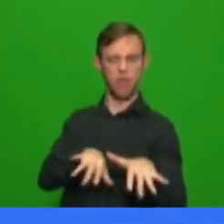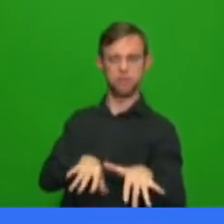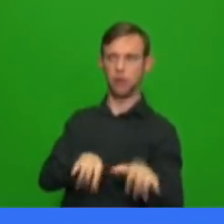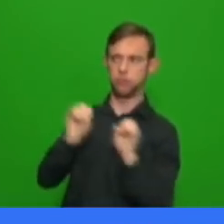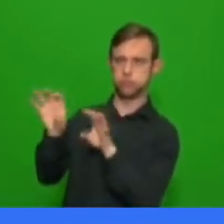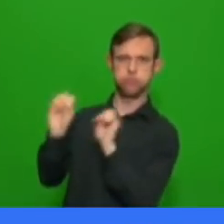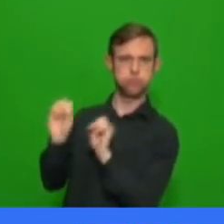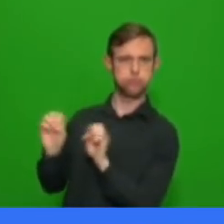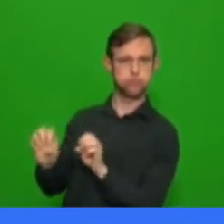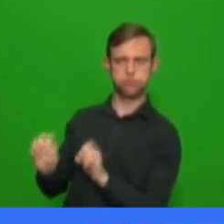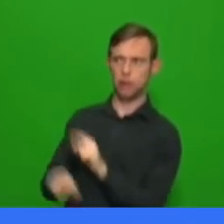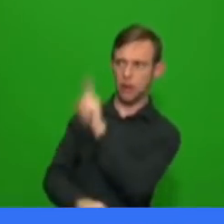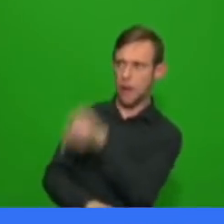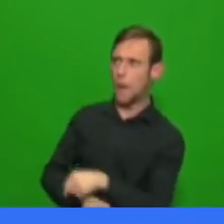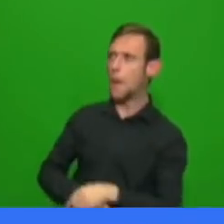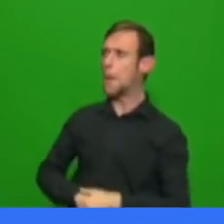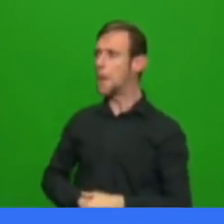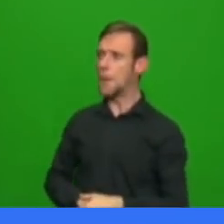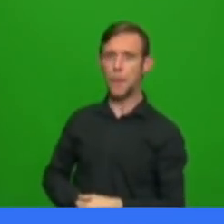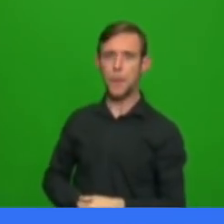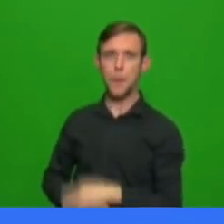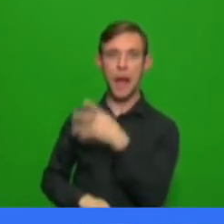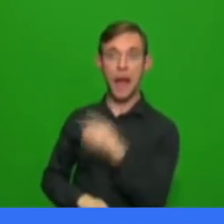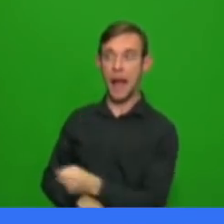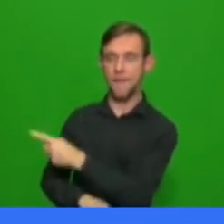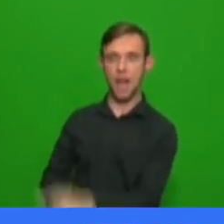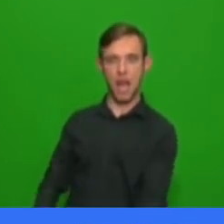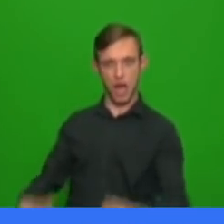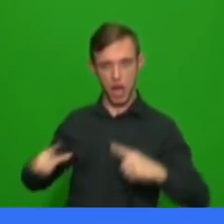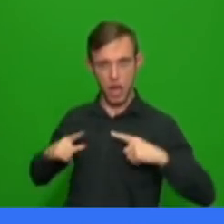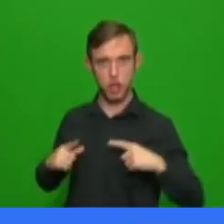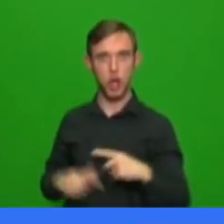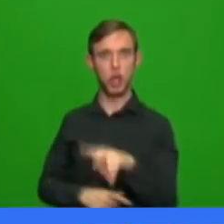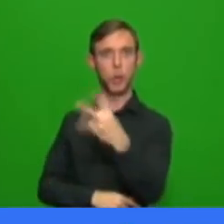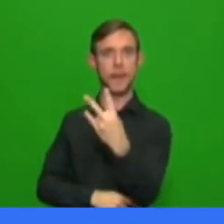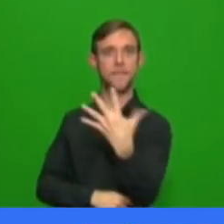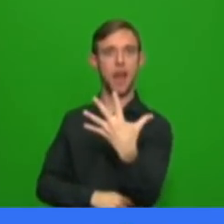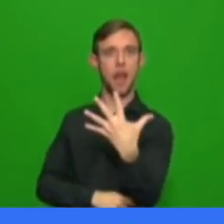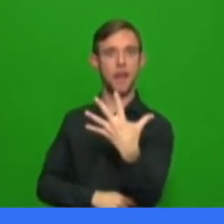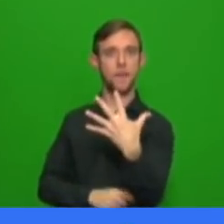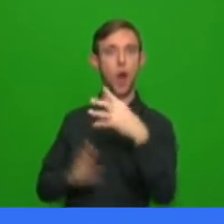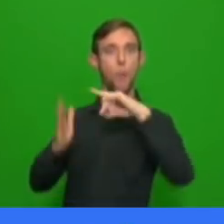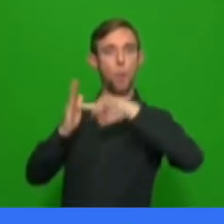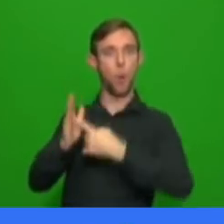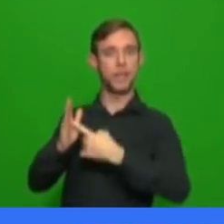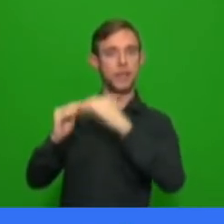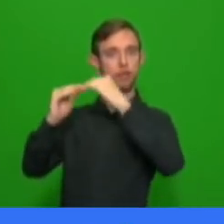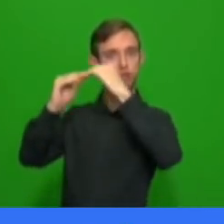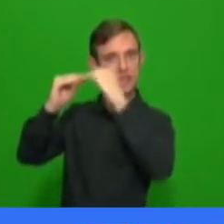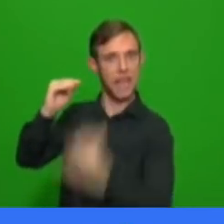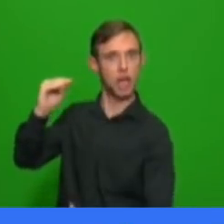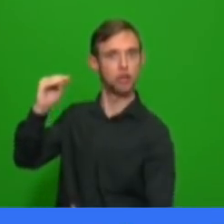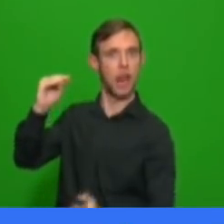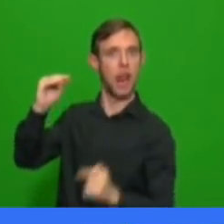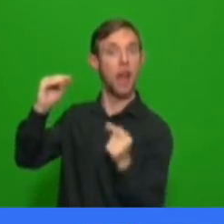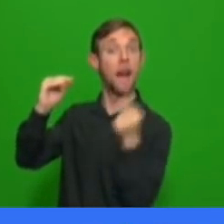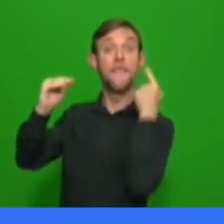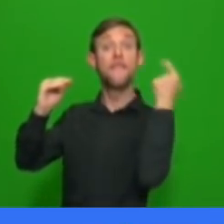the possibility of a 25 basis points reduction in the repo